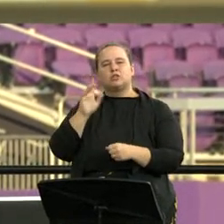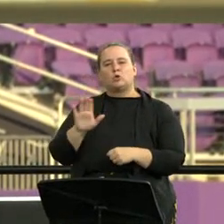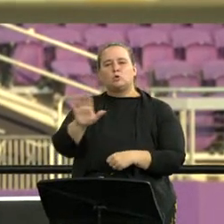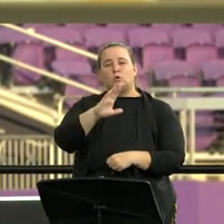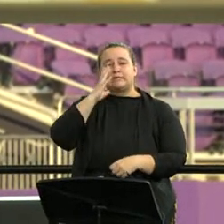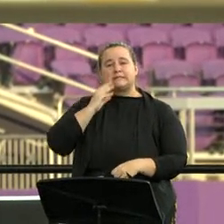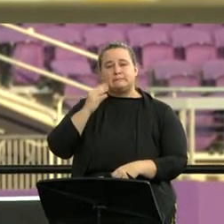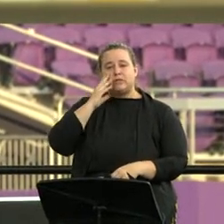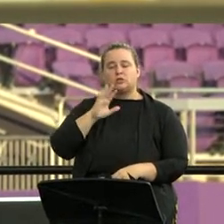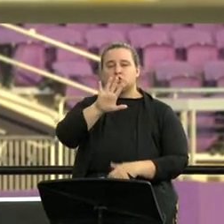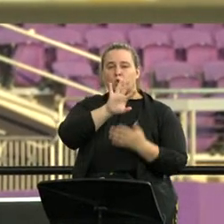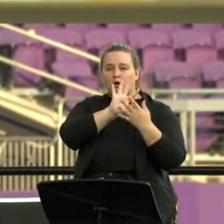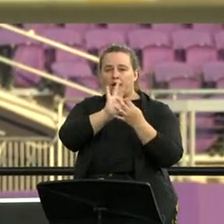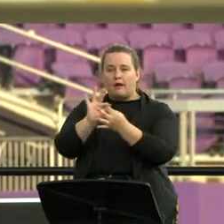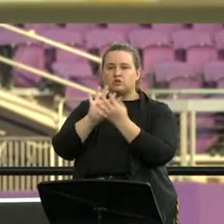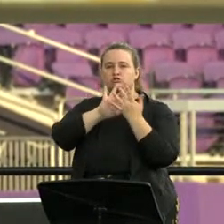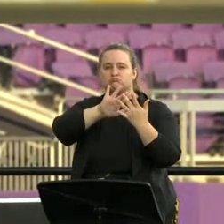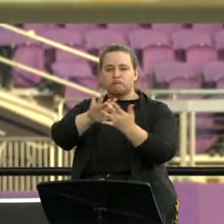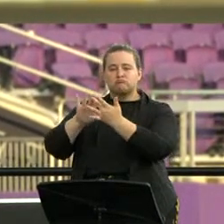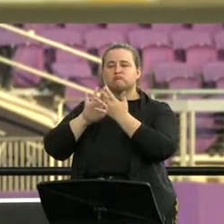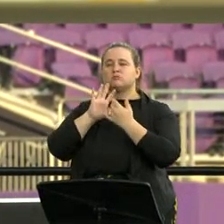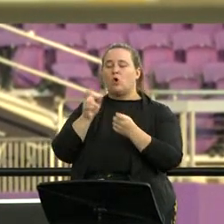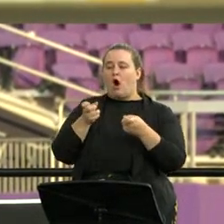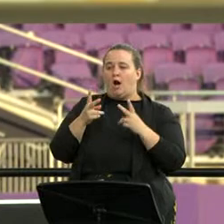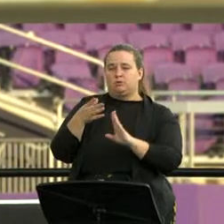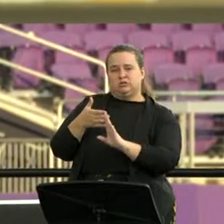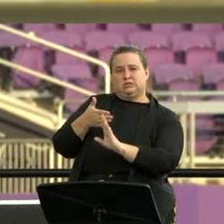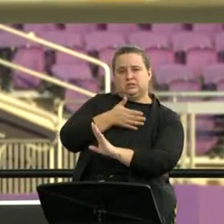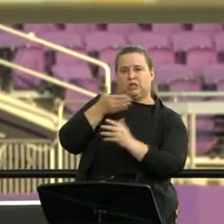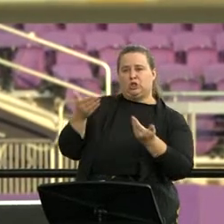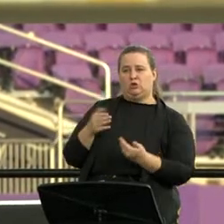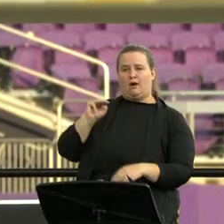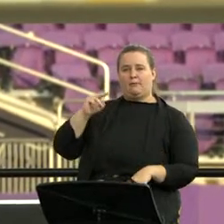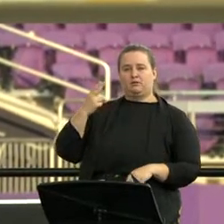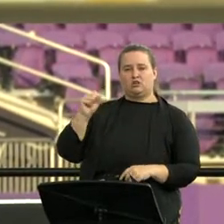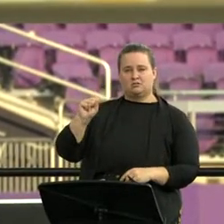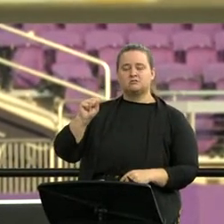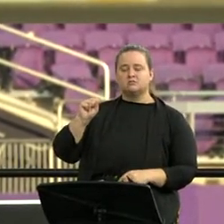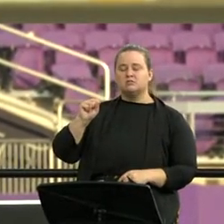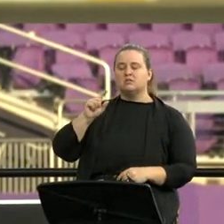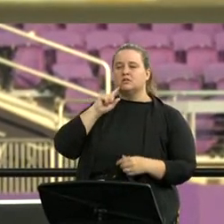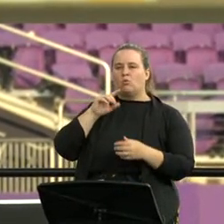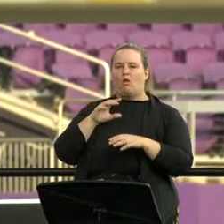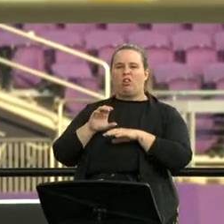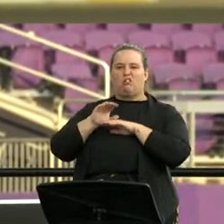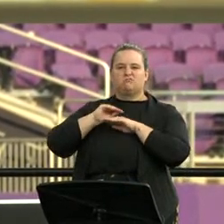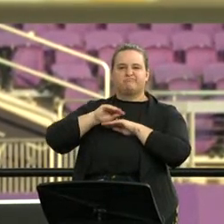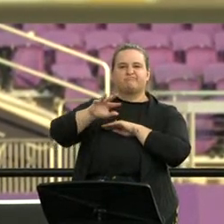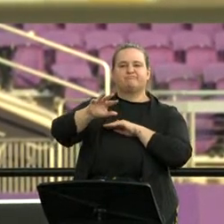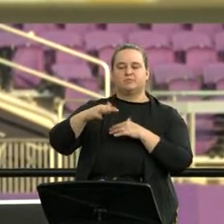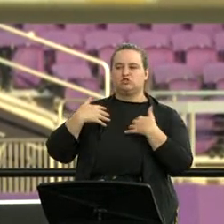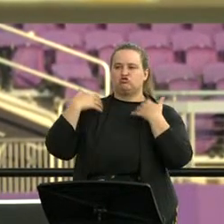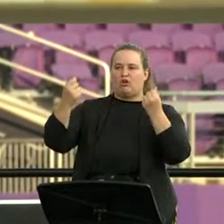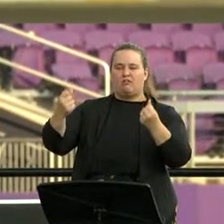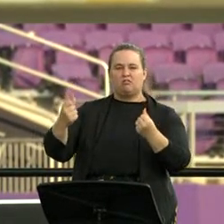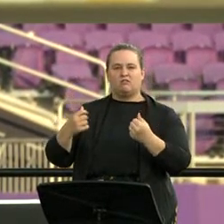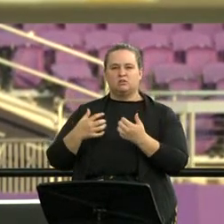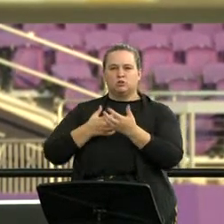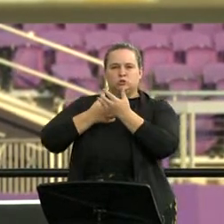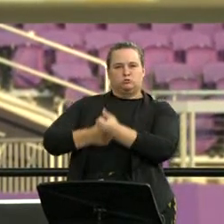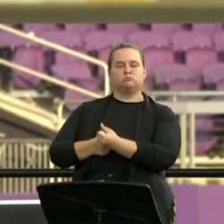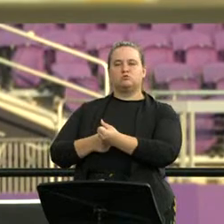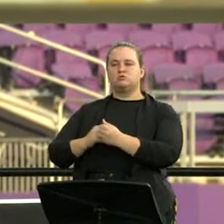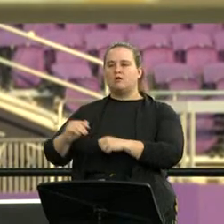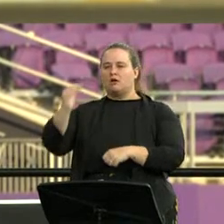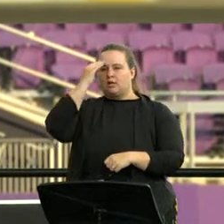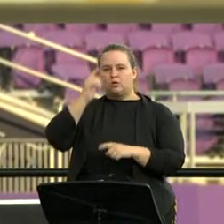experience, your connections, and your opportunities from your time in Minnetonka will give you strength, courage, and